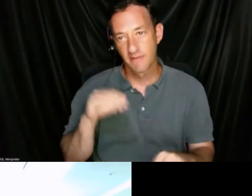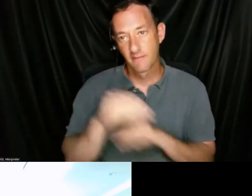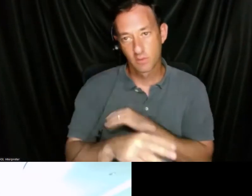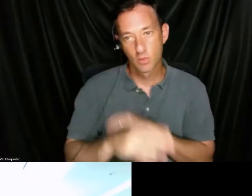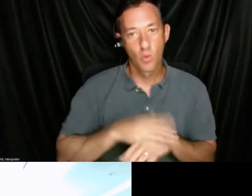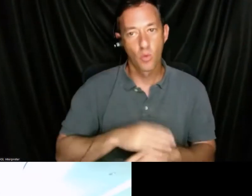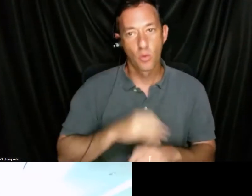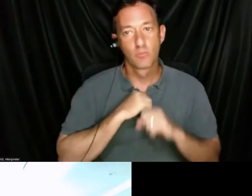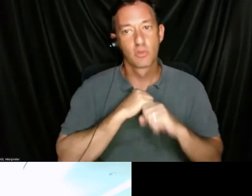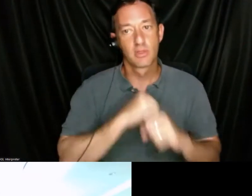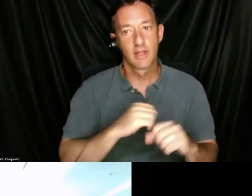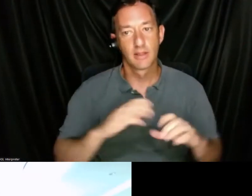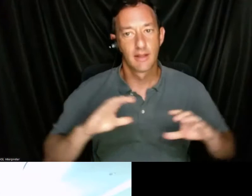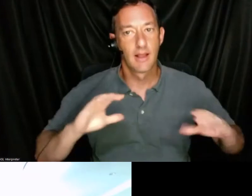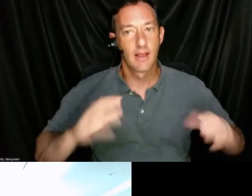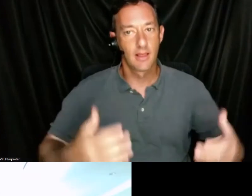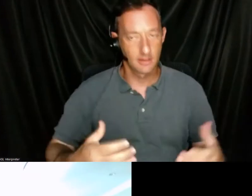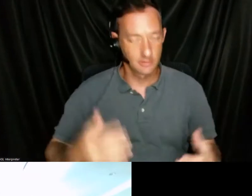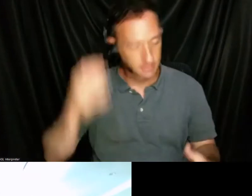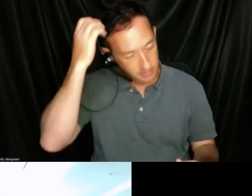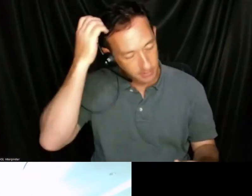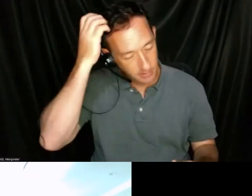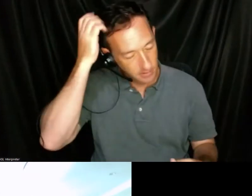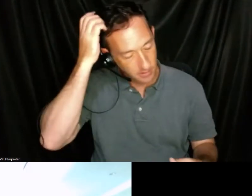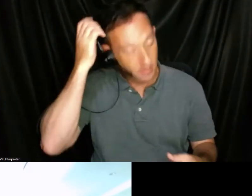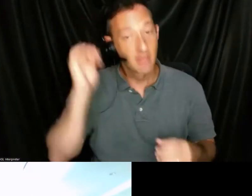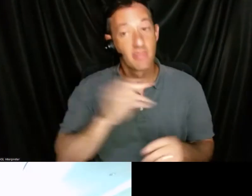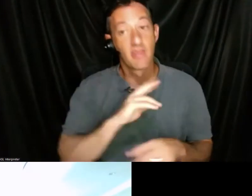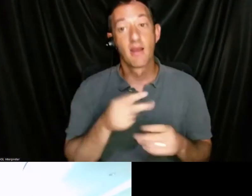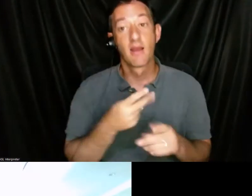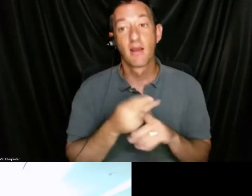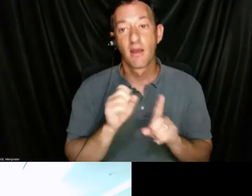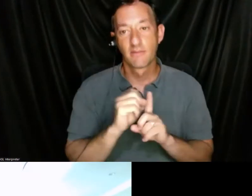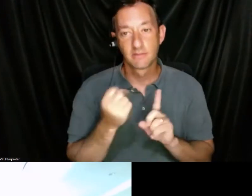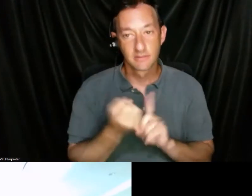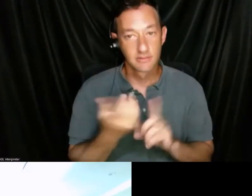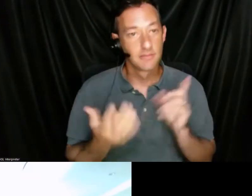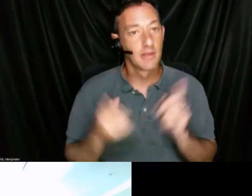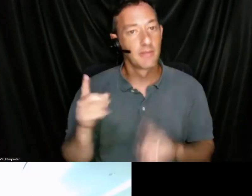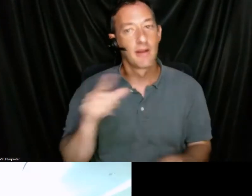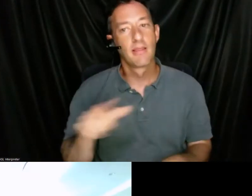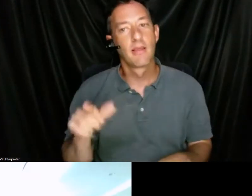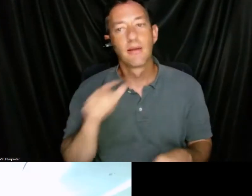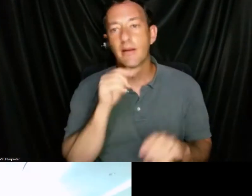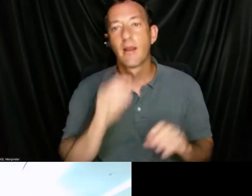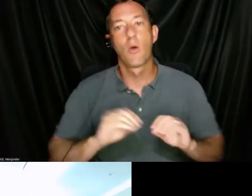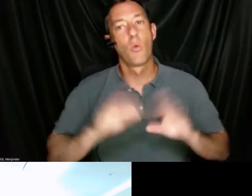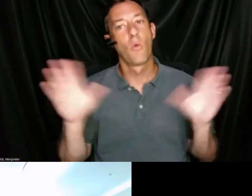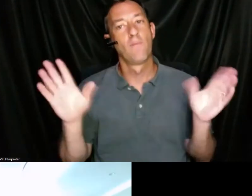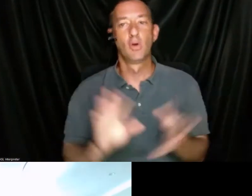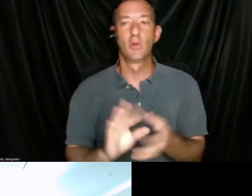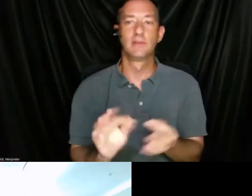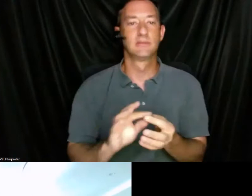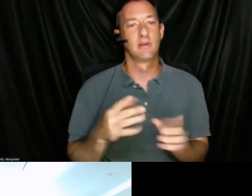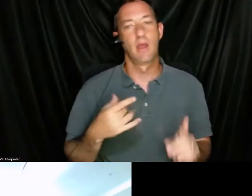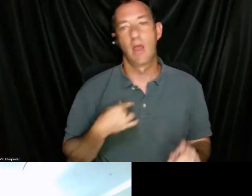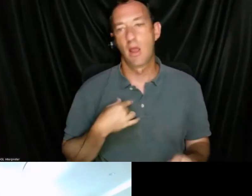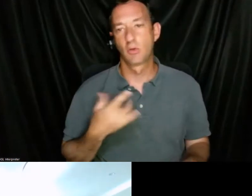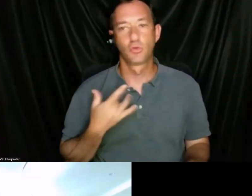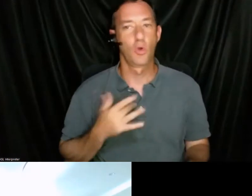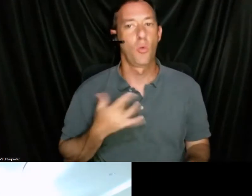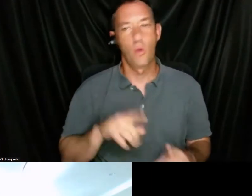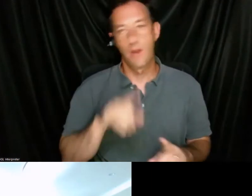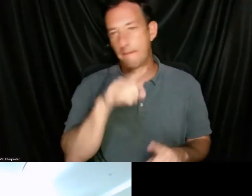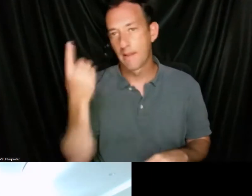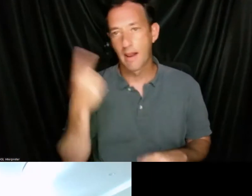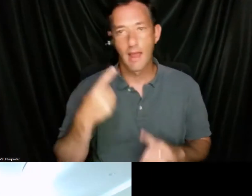class. So in those, in a situation like that, the landlord may not be overtly saying, I don't want, you know, Black residents, or